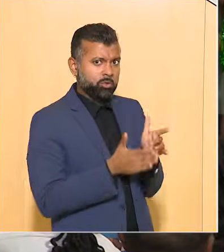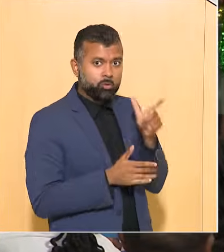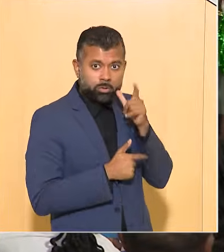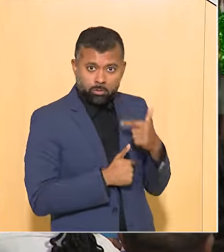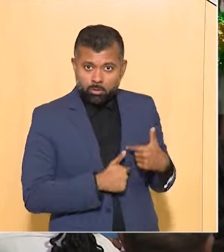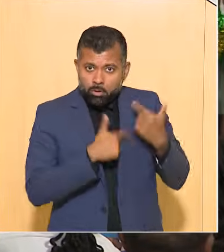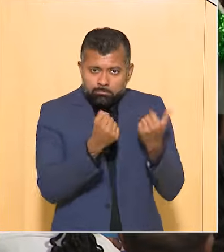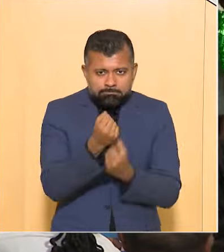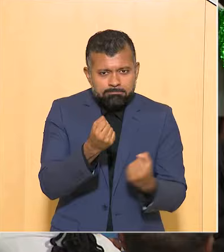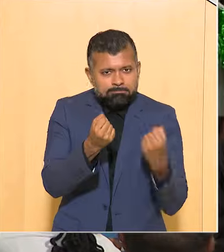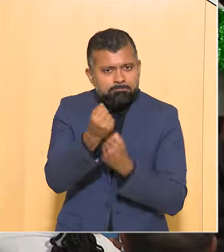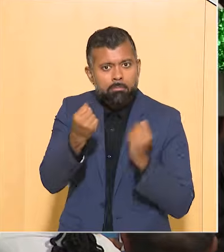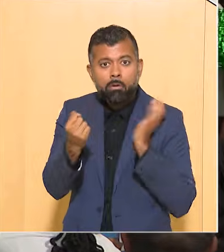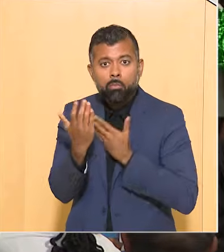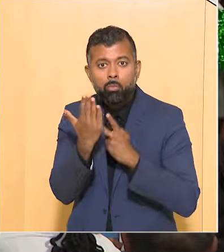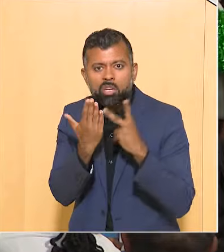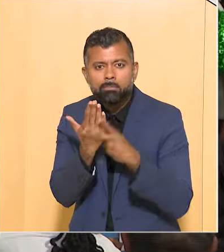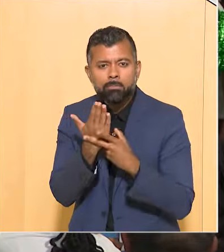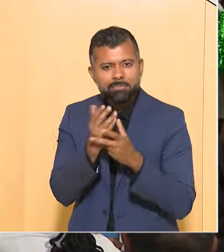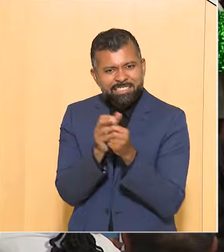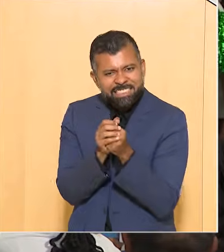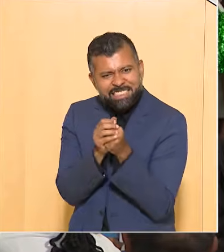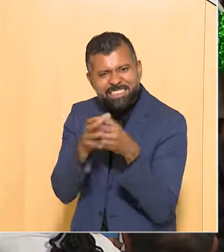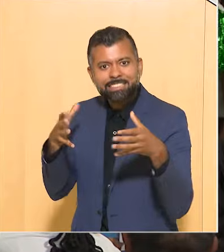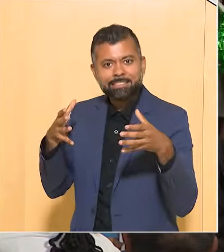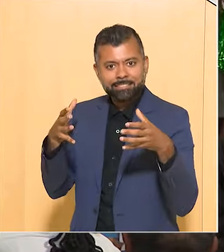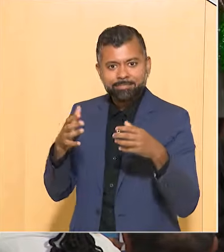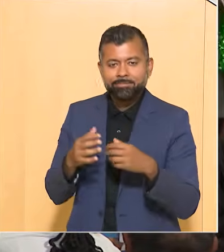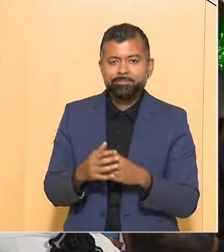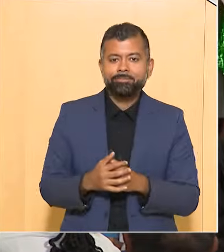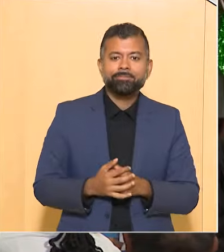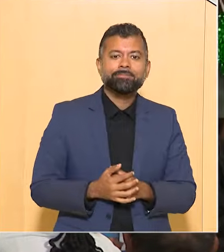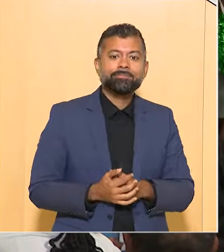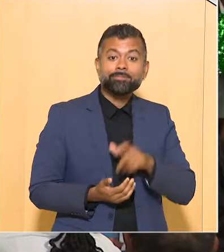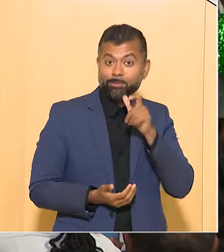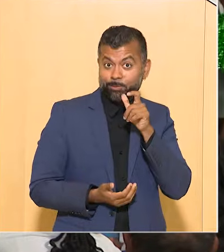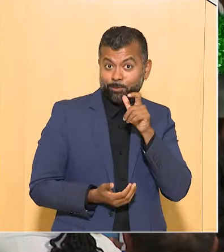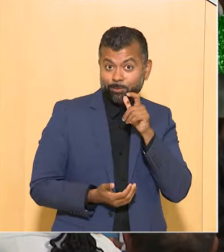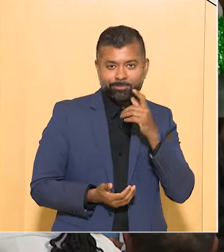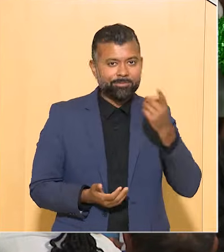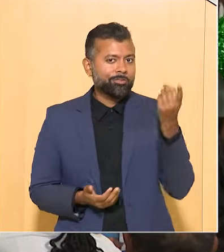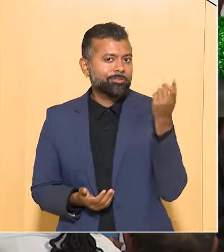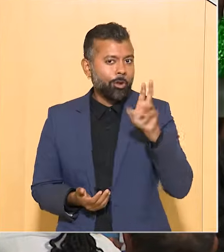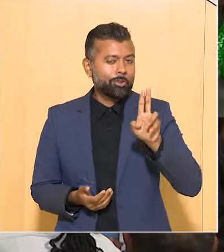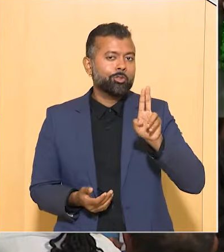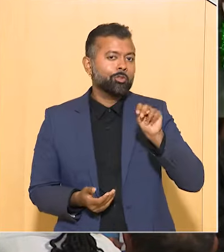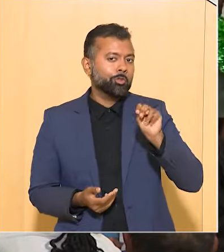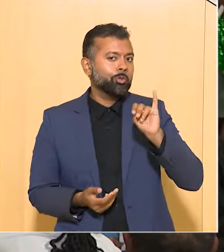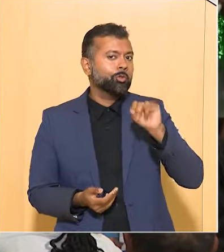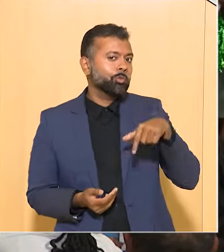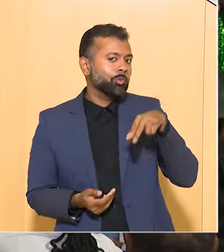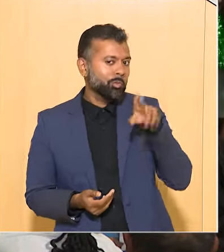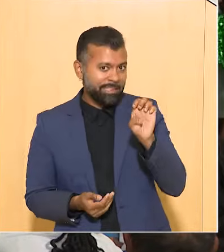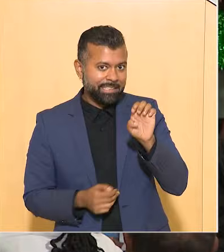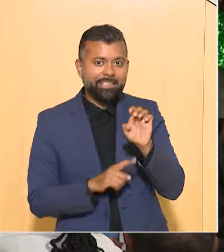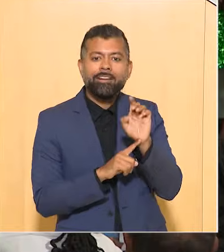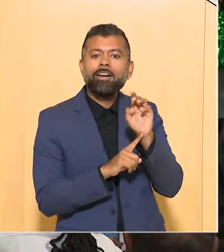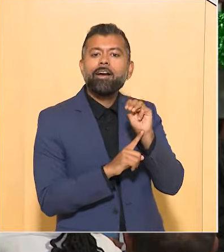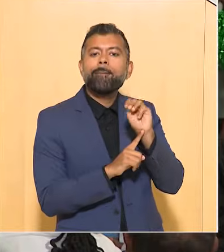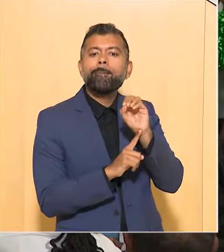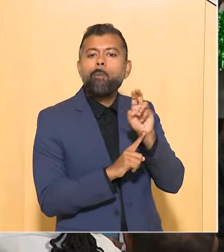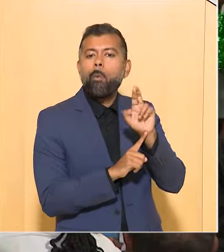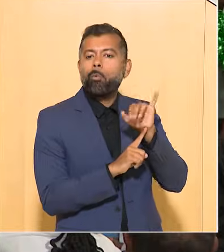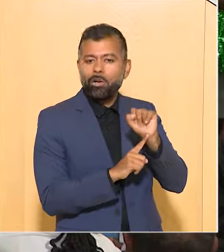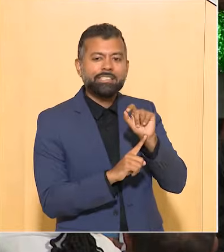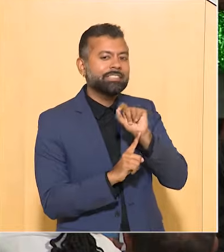our city. Dr. Unique Morris Hughes, the director of DC Department of Employment Services, has dedicated her career